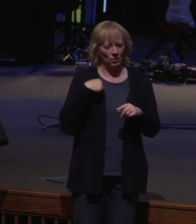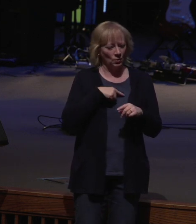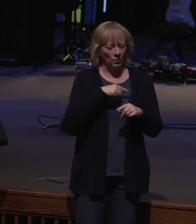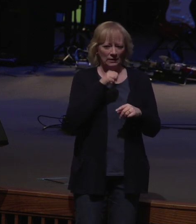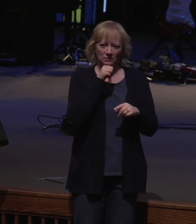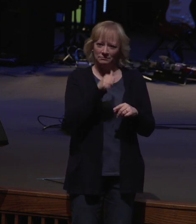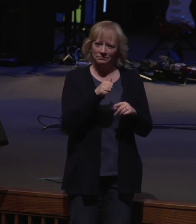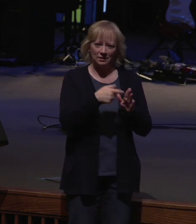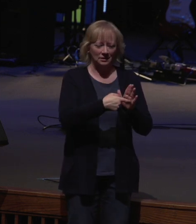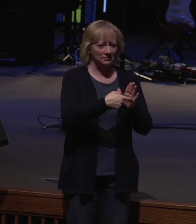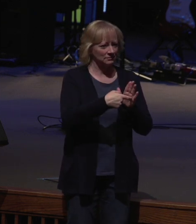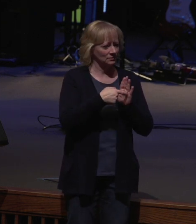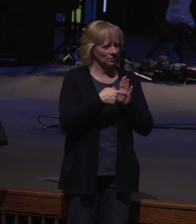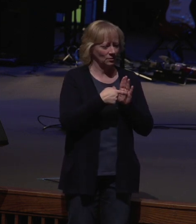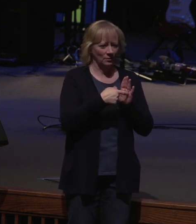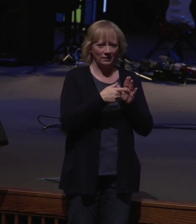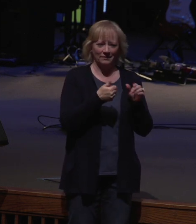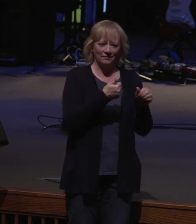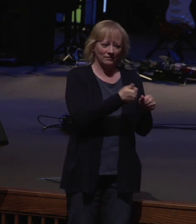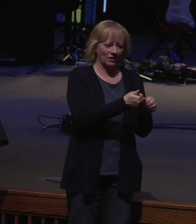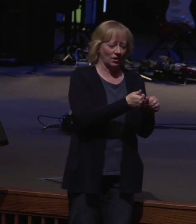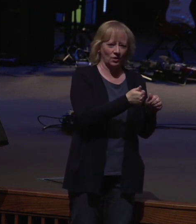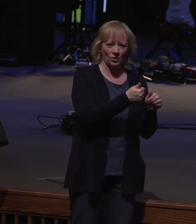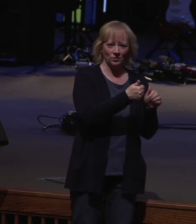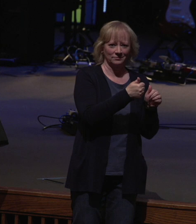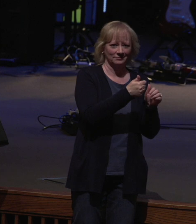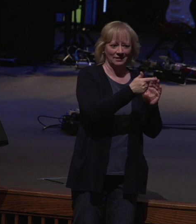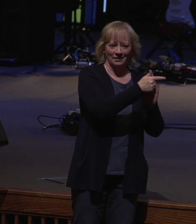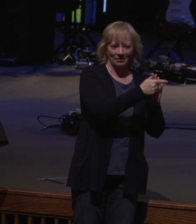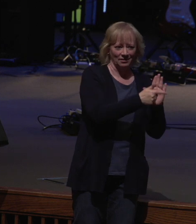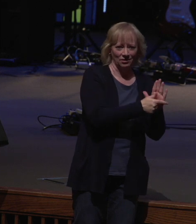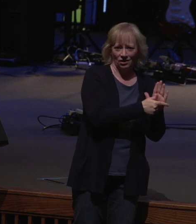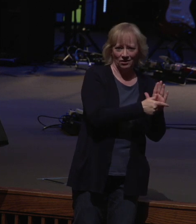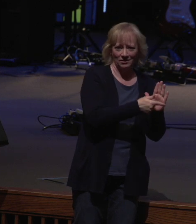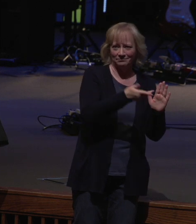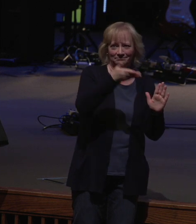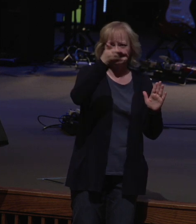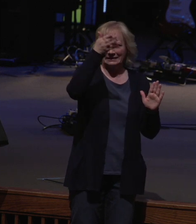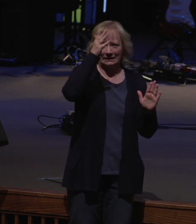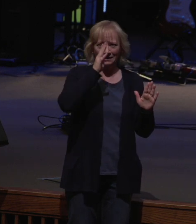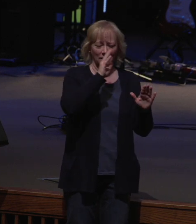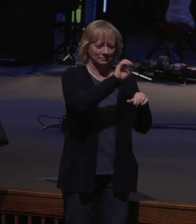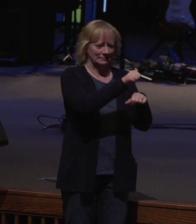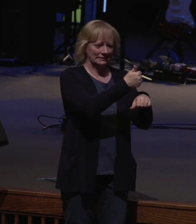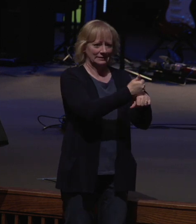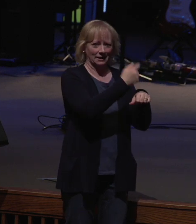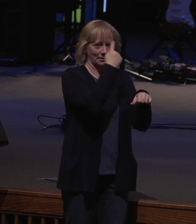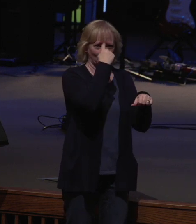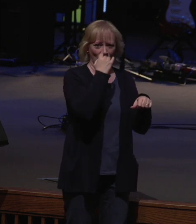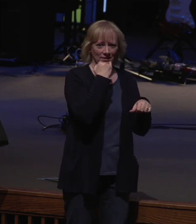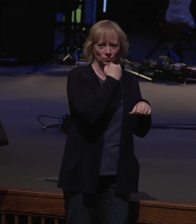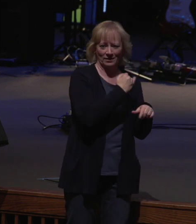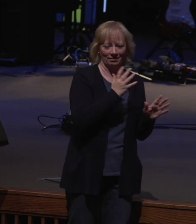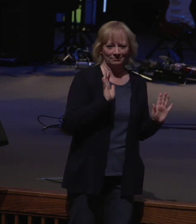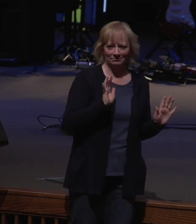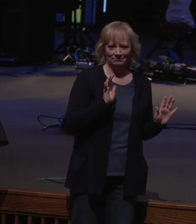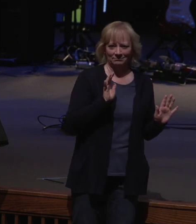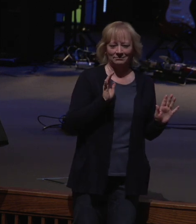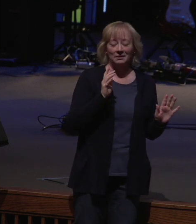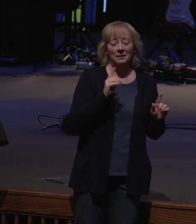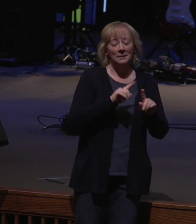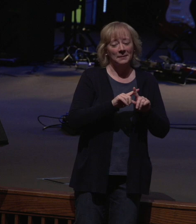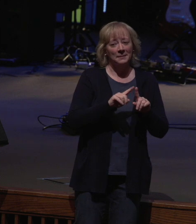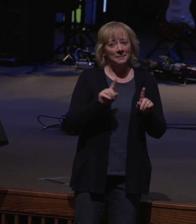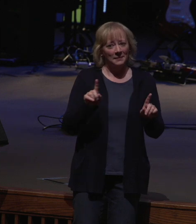bound to the covenant that God made with the nation of Israel. We're not.